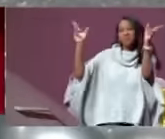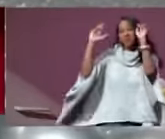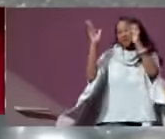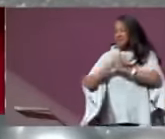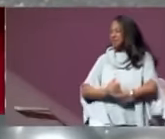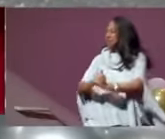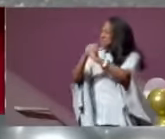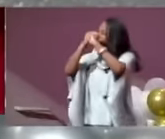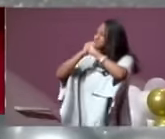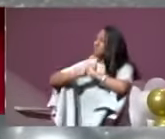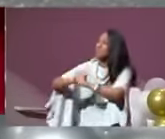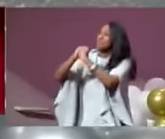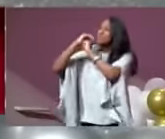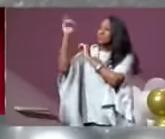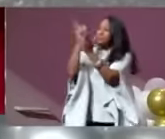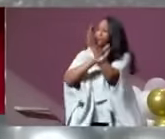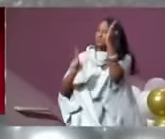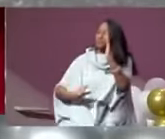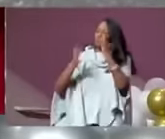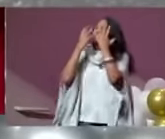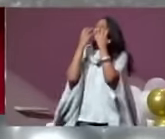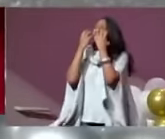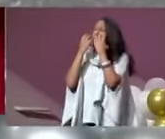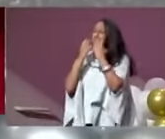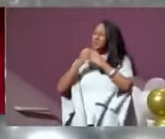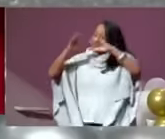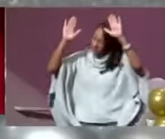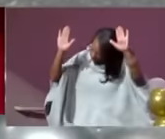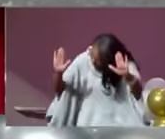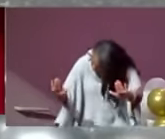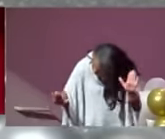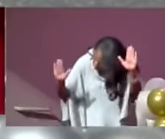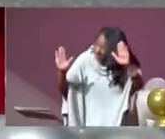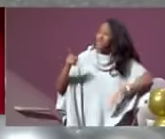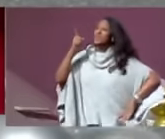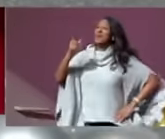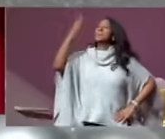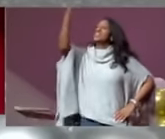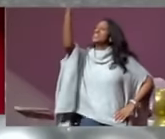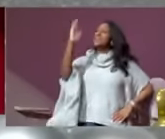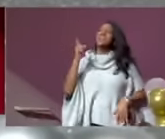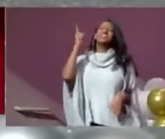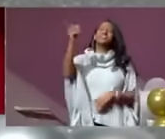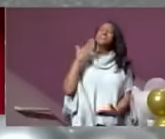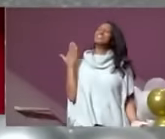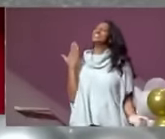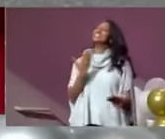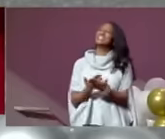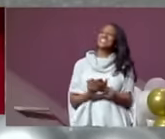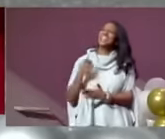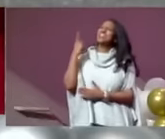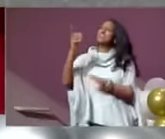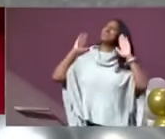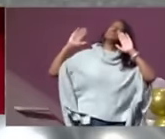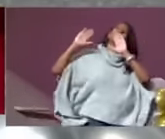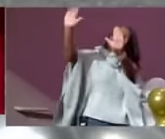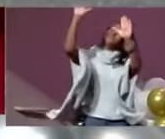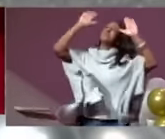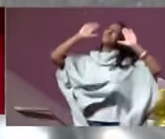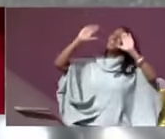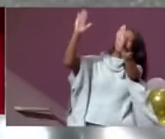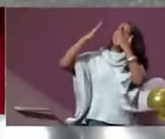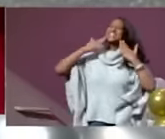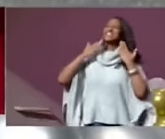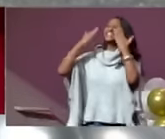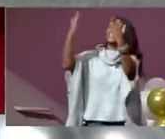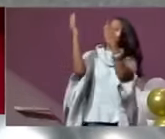you. We worship you. We adore you. You are God and you are good and you are mighty. Thank